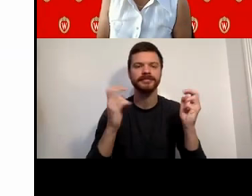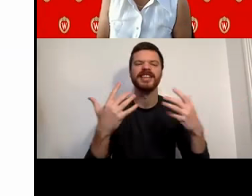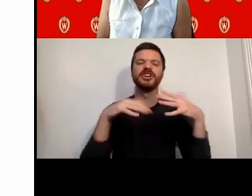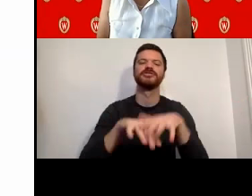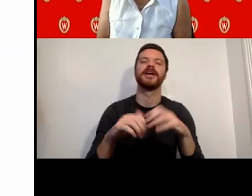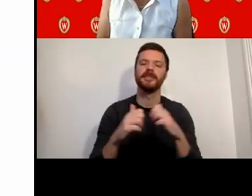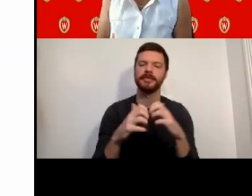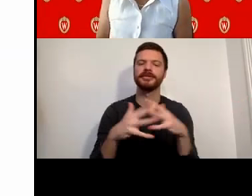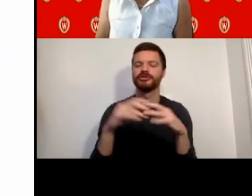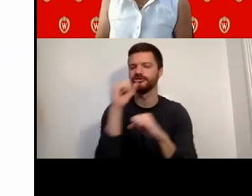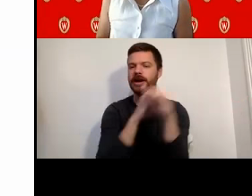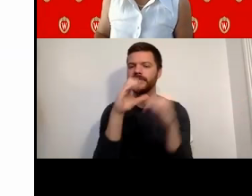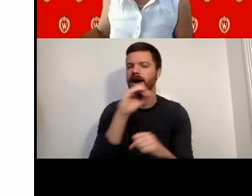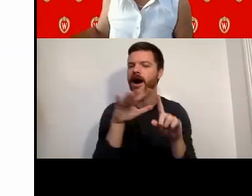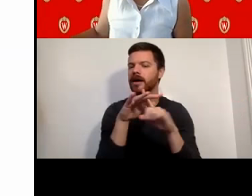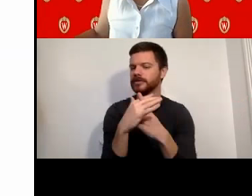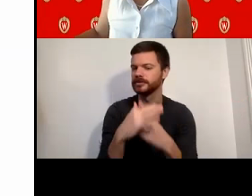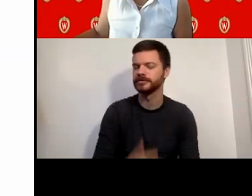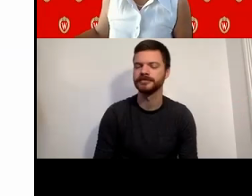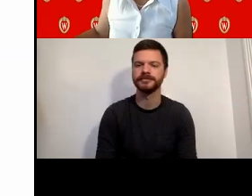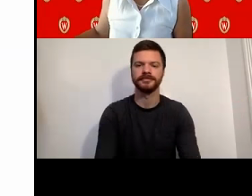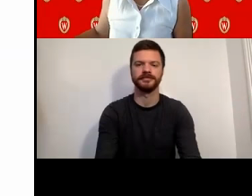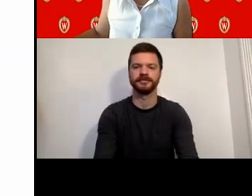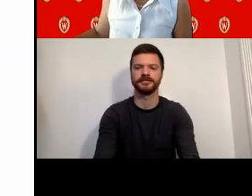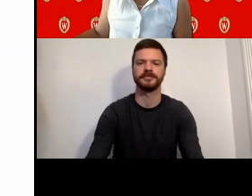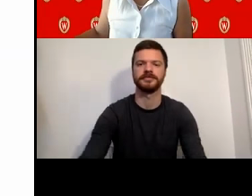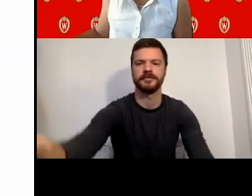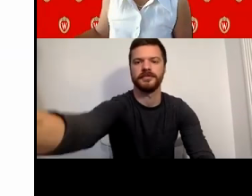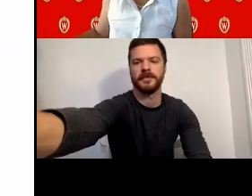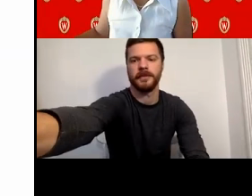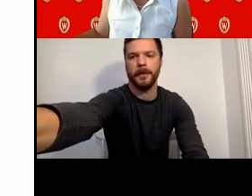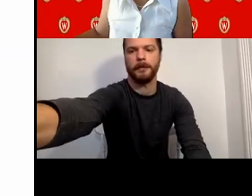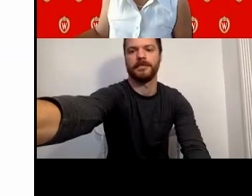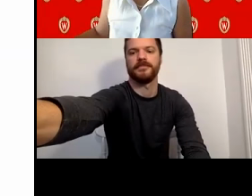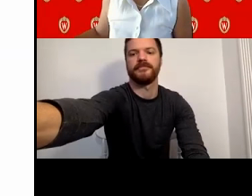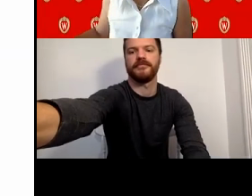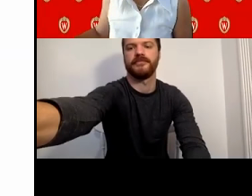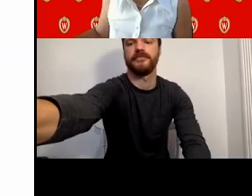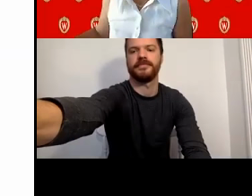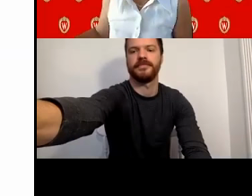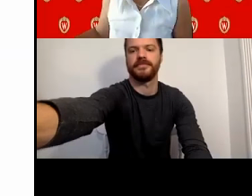and context. I'm going to go through